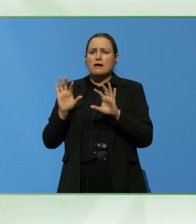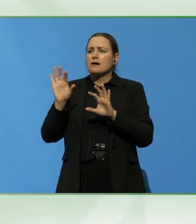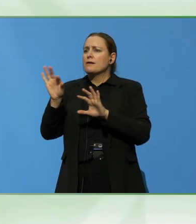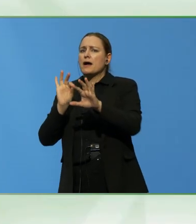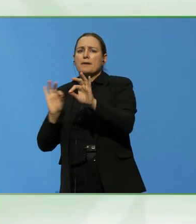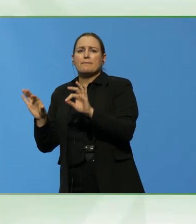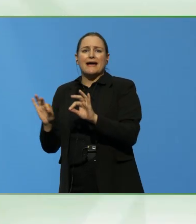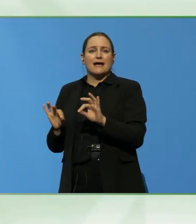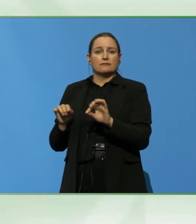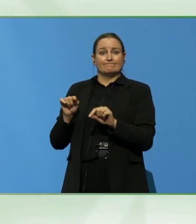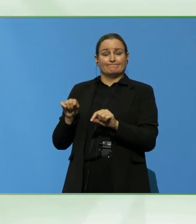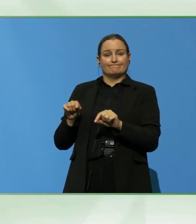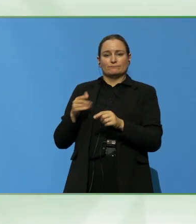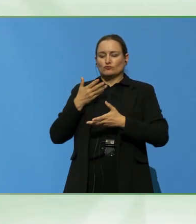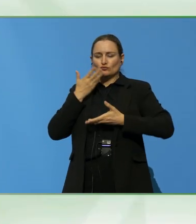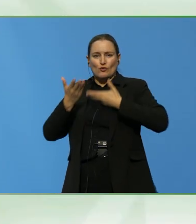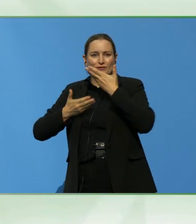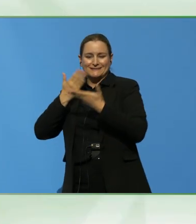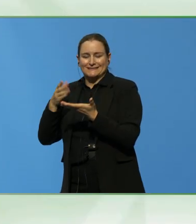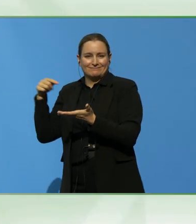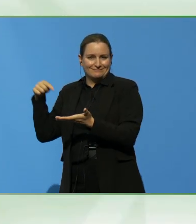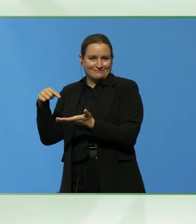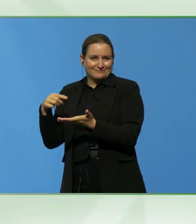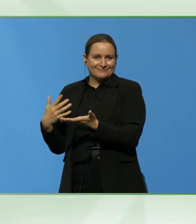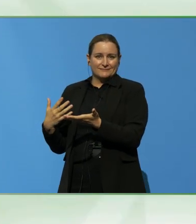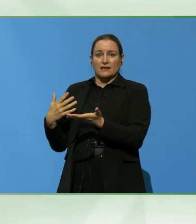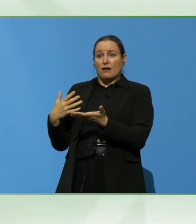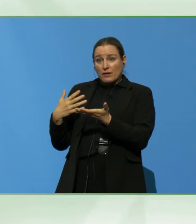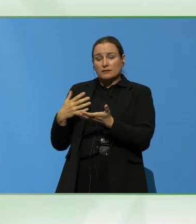own path to be more information and media literate.